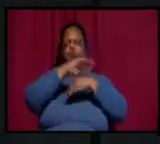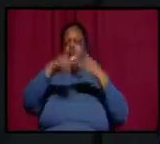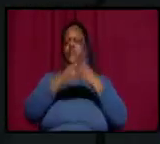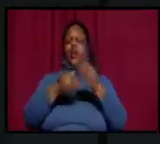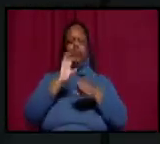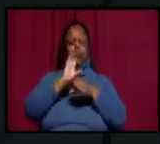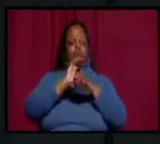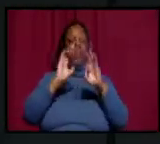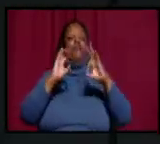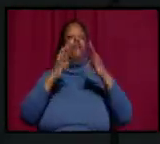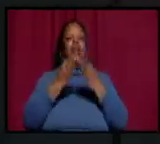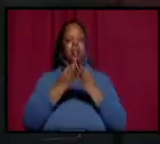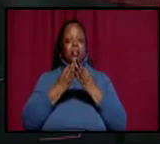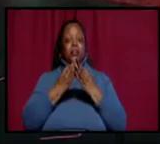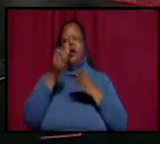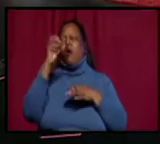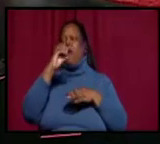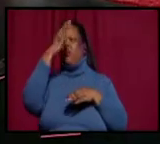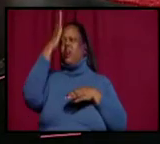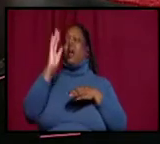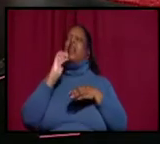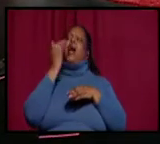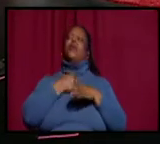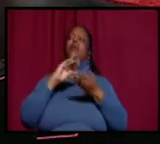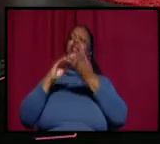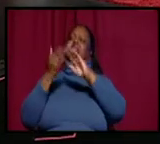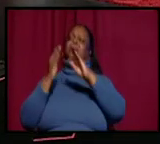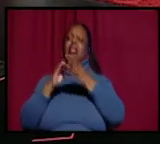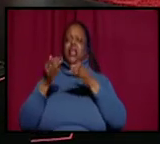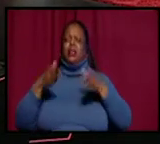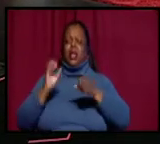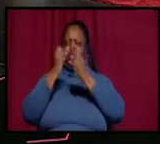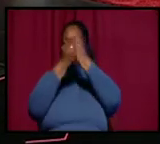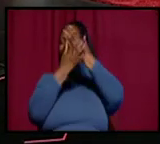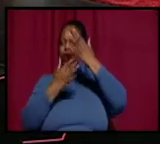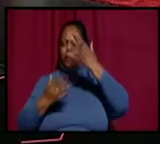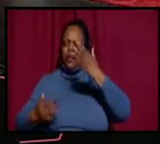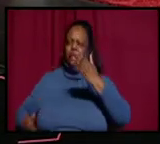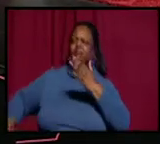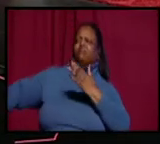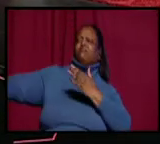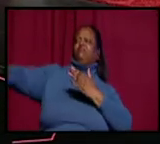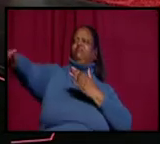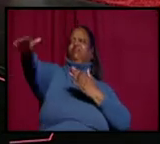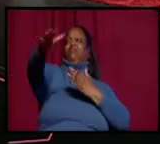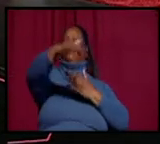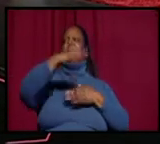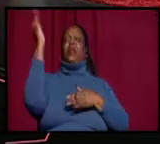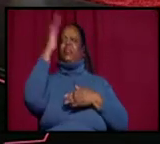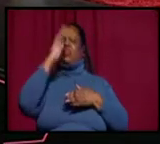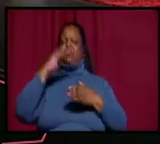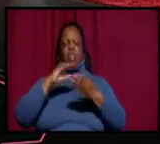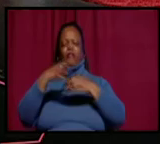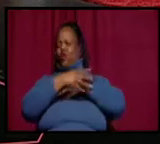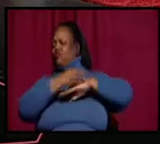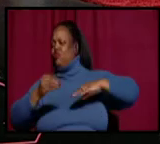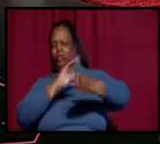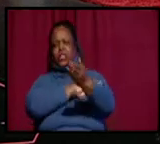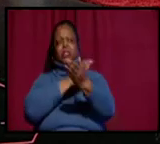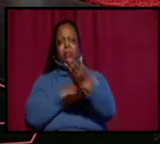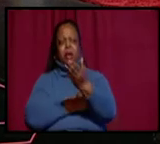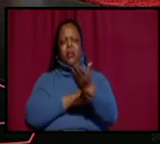our church families. Oh God, over our city. God, let your blood be applied. The blood that'll never lose its power.